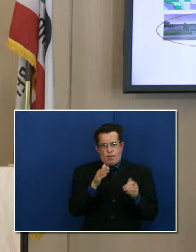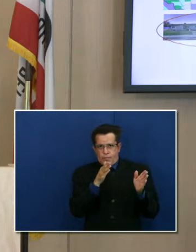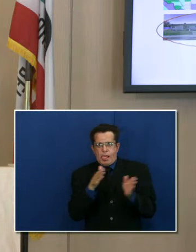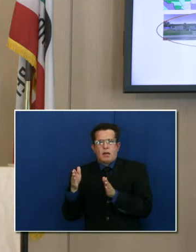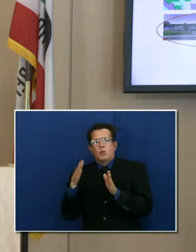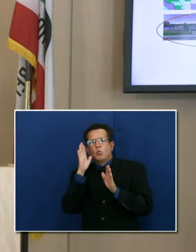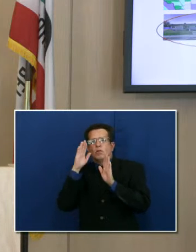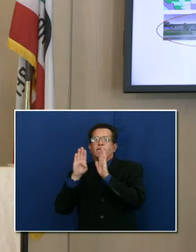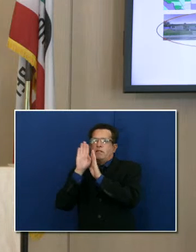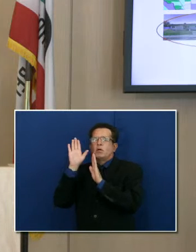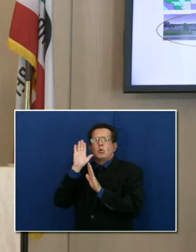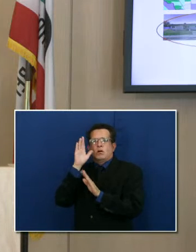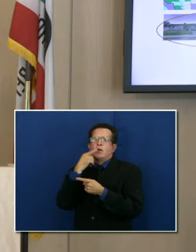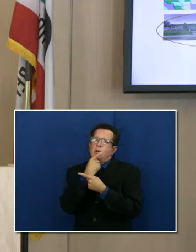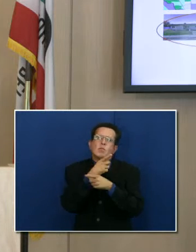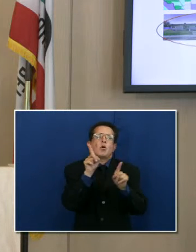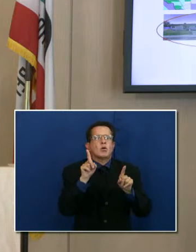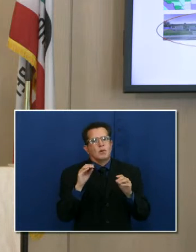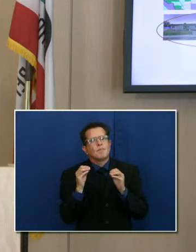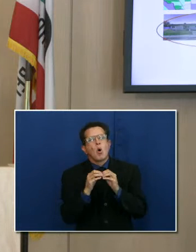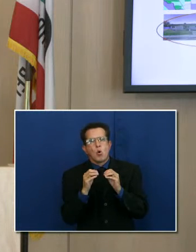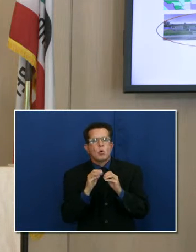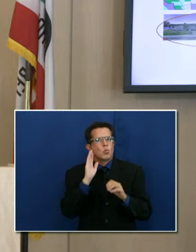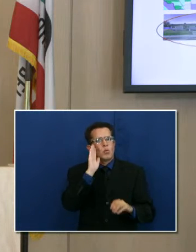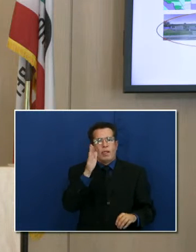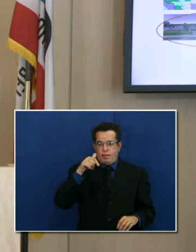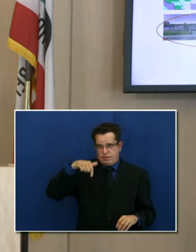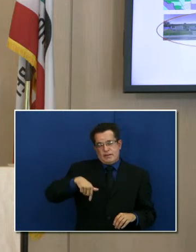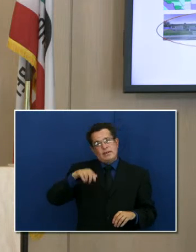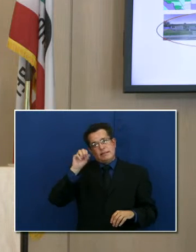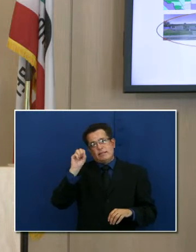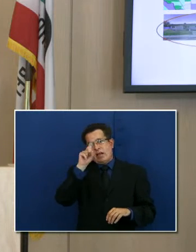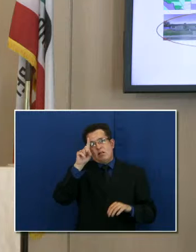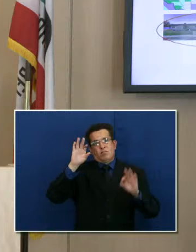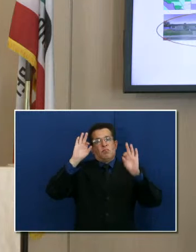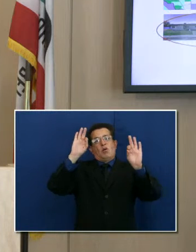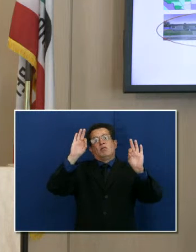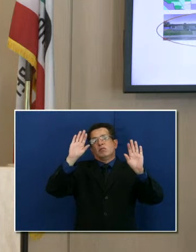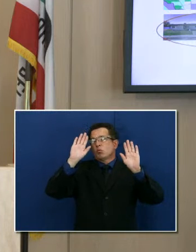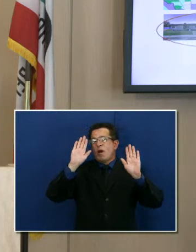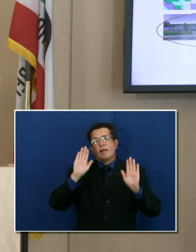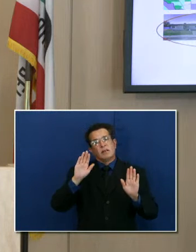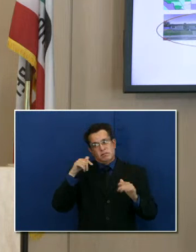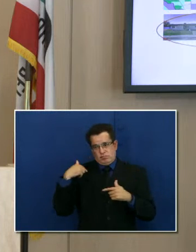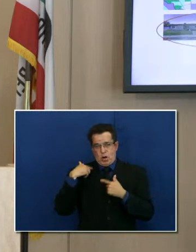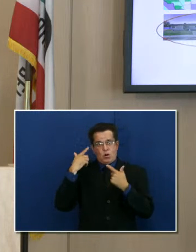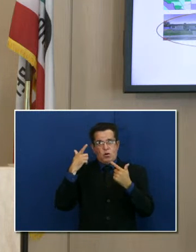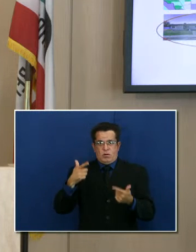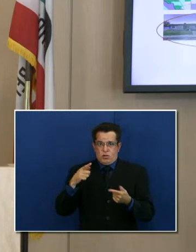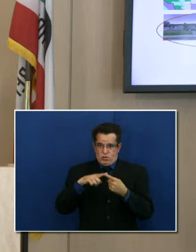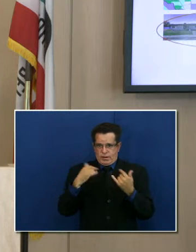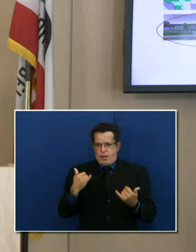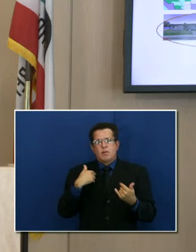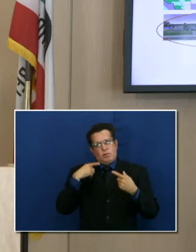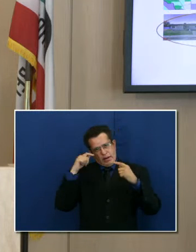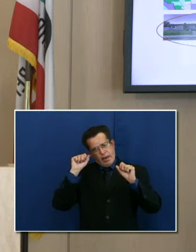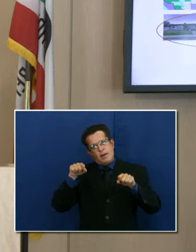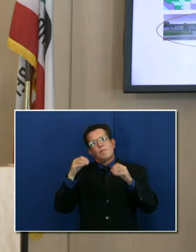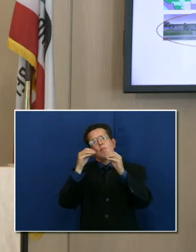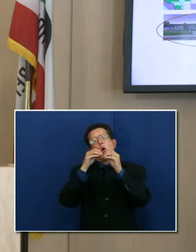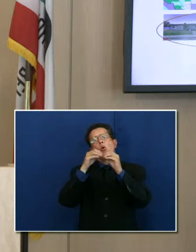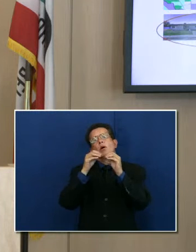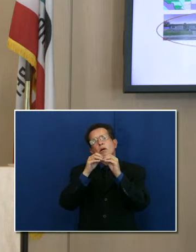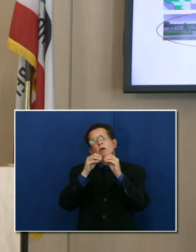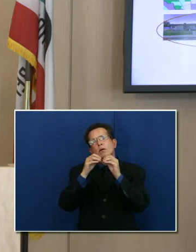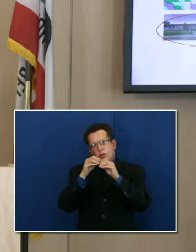is received. The county has done a great job in these areas to date, but we can always do better.